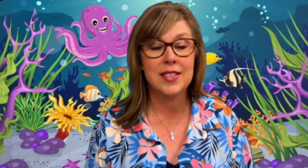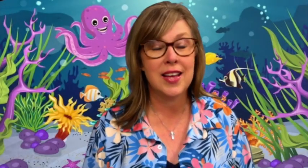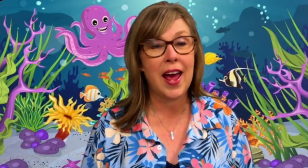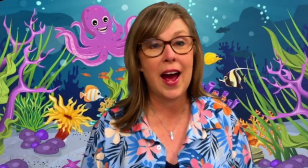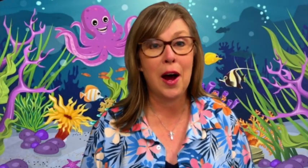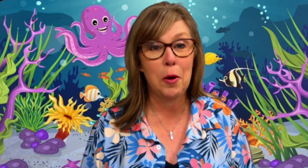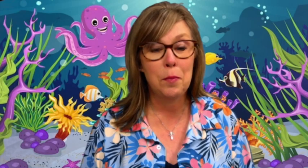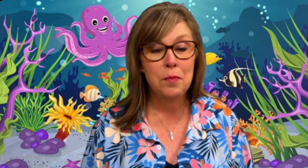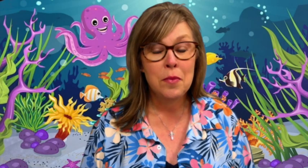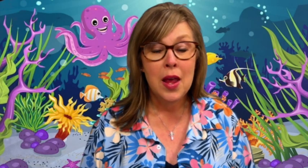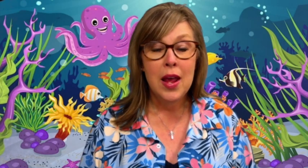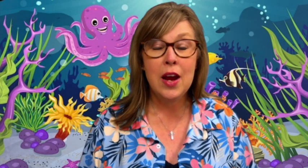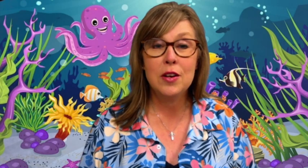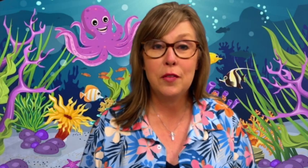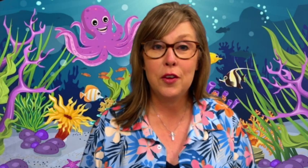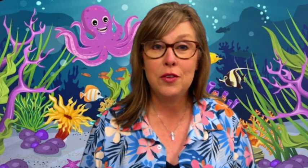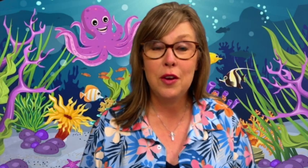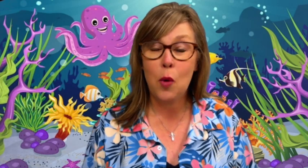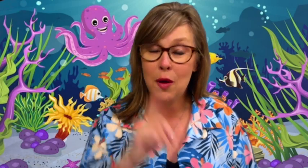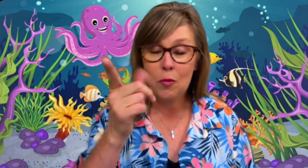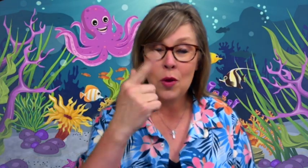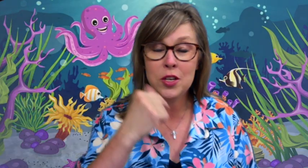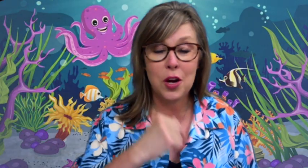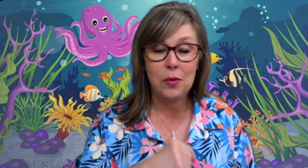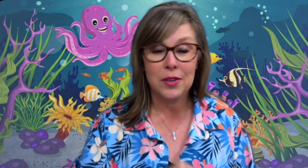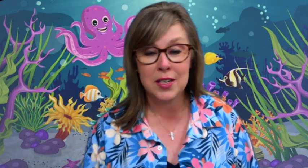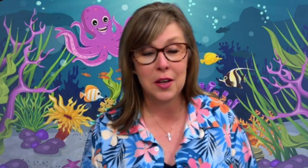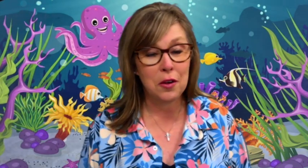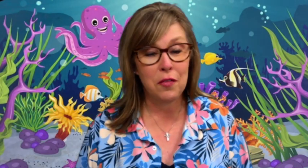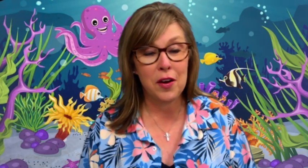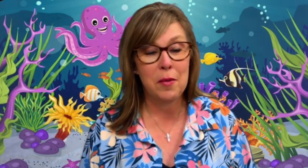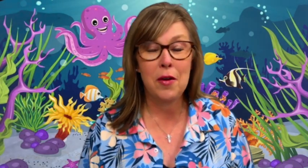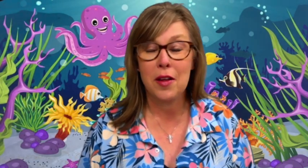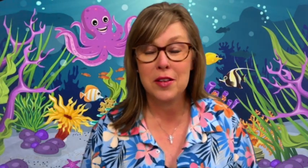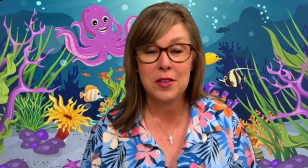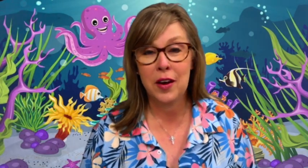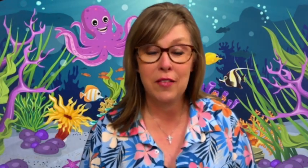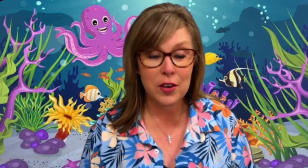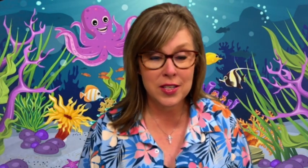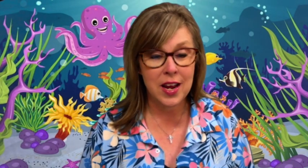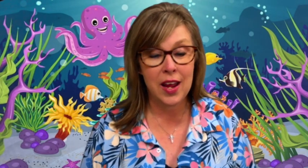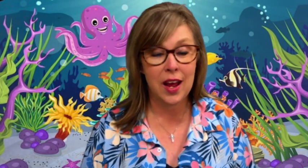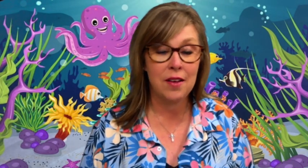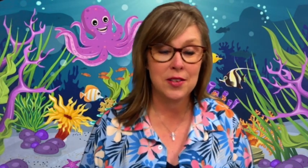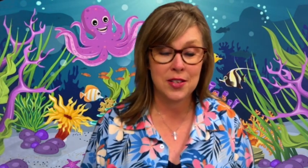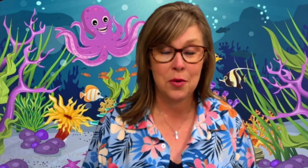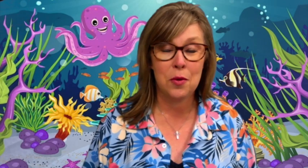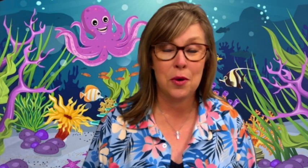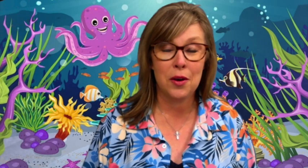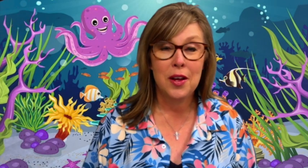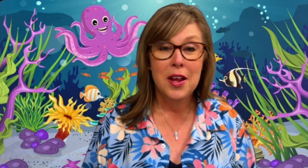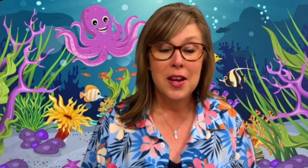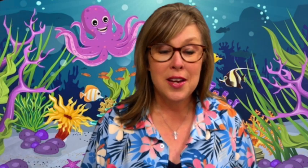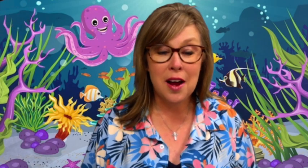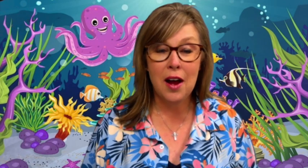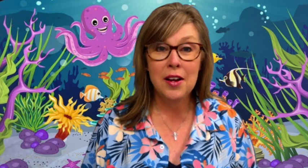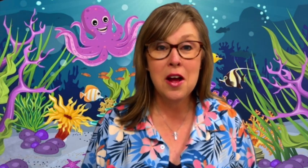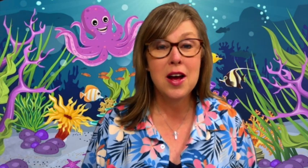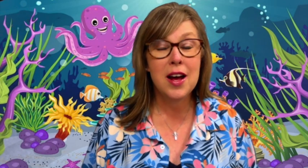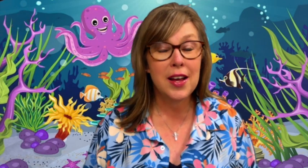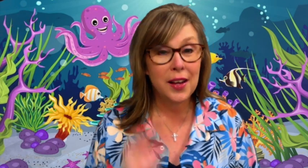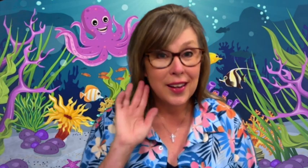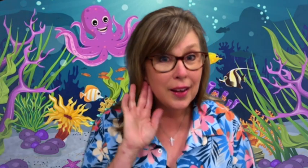of us out. Here's a few, well, one joke to tickle your funny bone on this very first day of school.